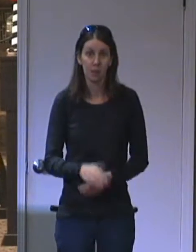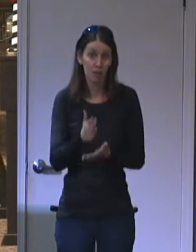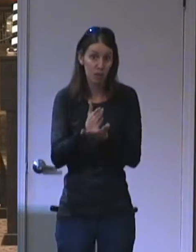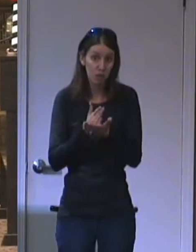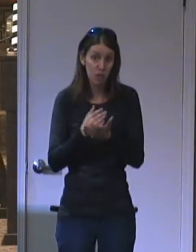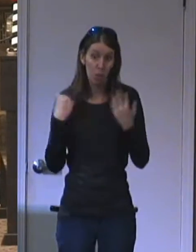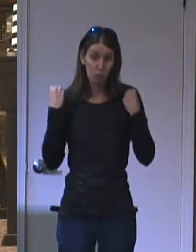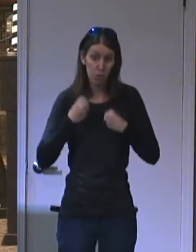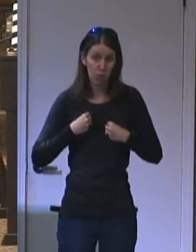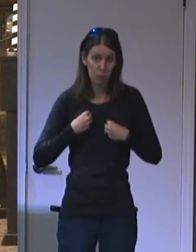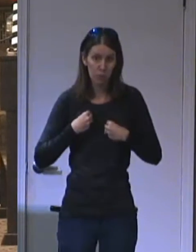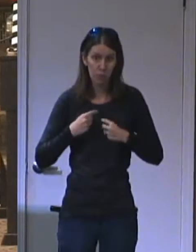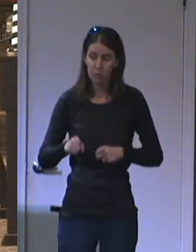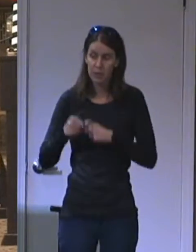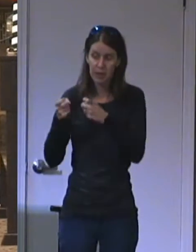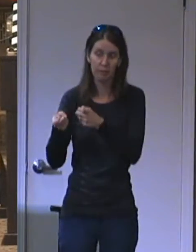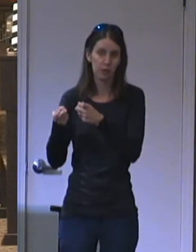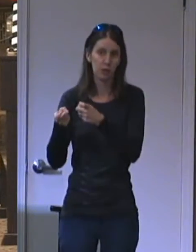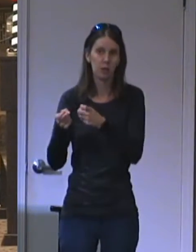some clothes on her.